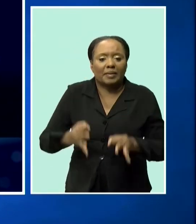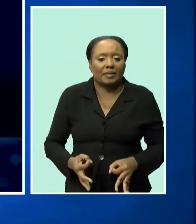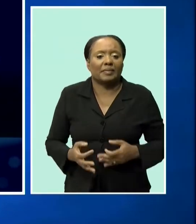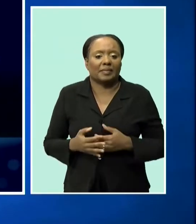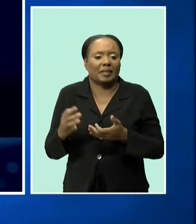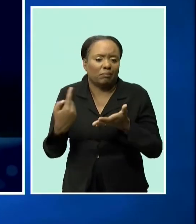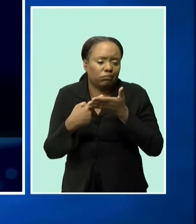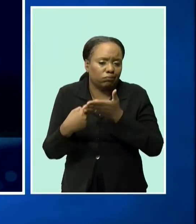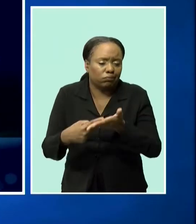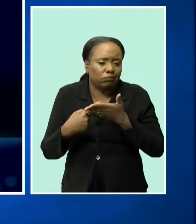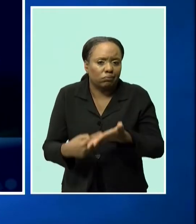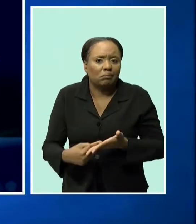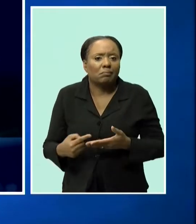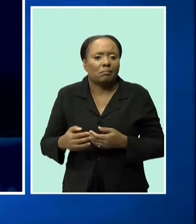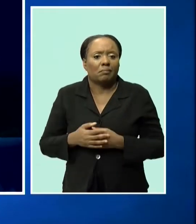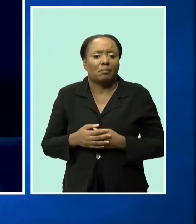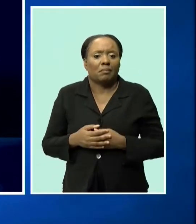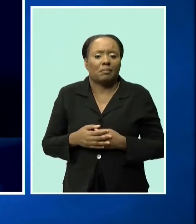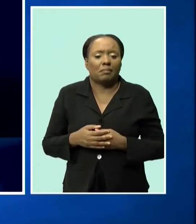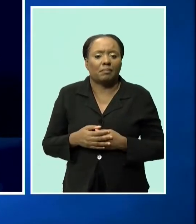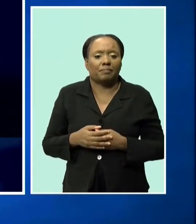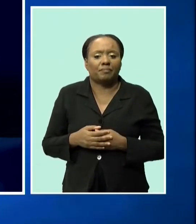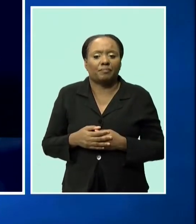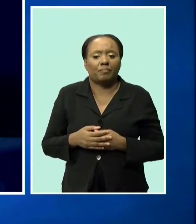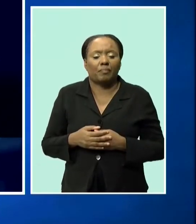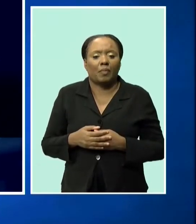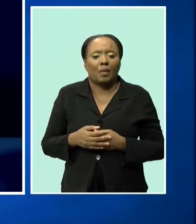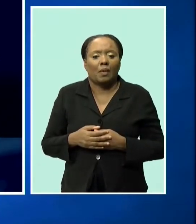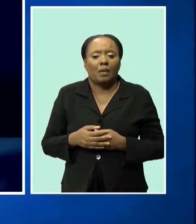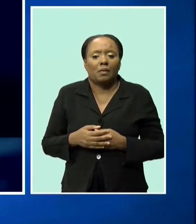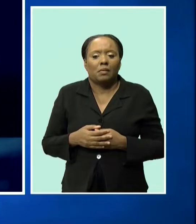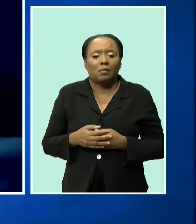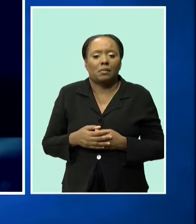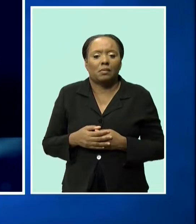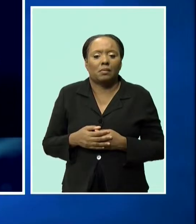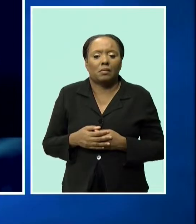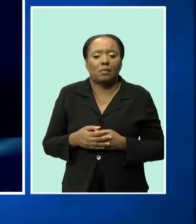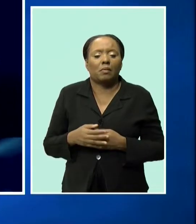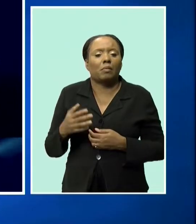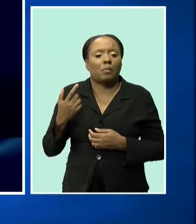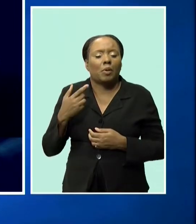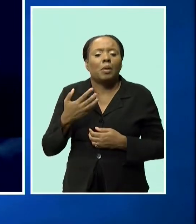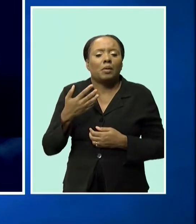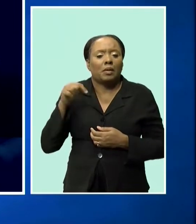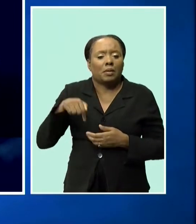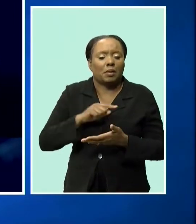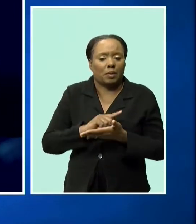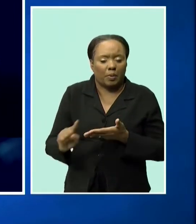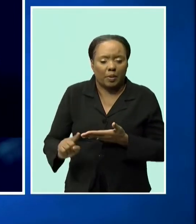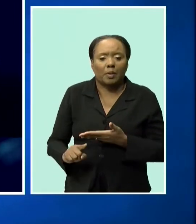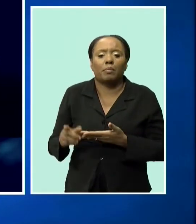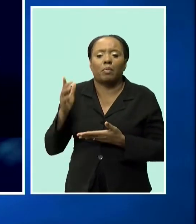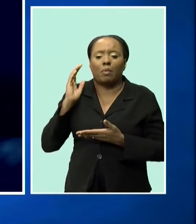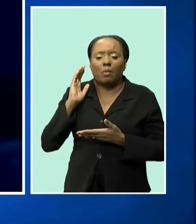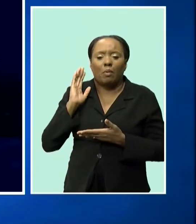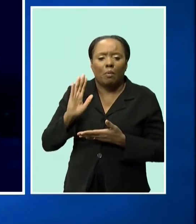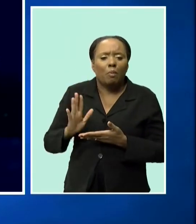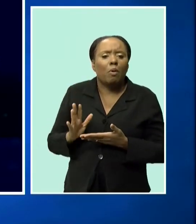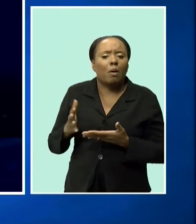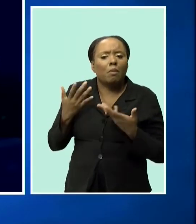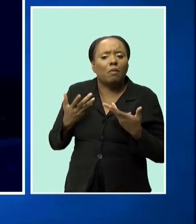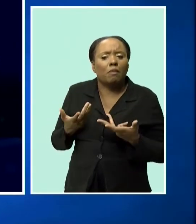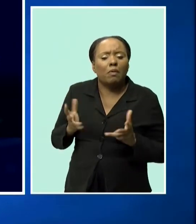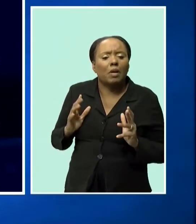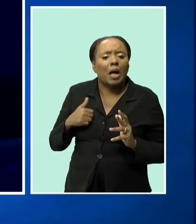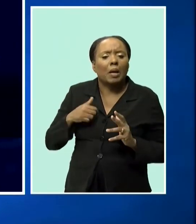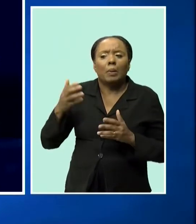that. The process is going to be completed within the week. All I'm waiting is for the committee to submit to me a report exactly